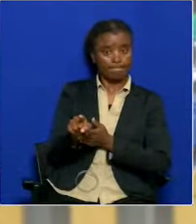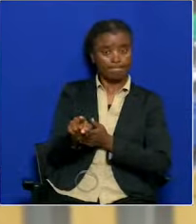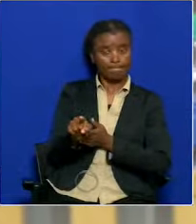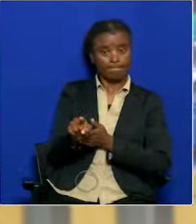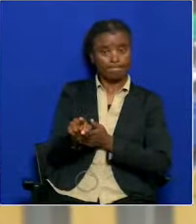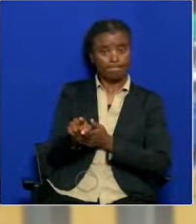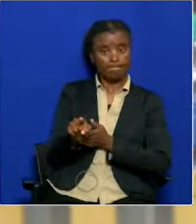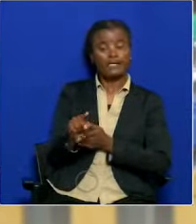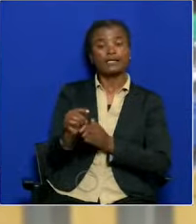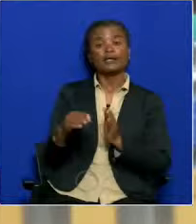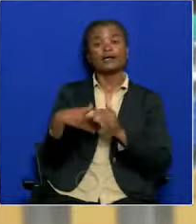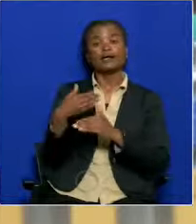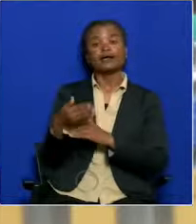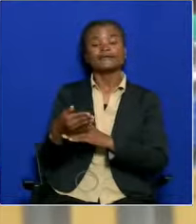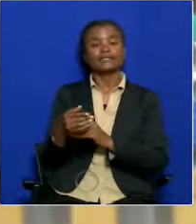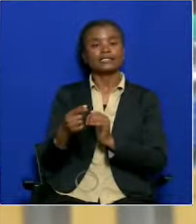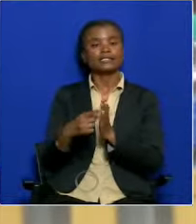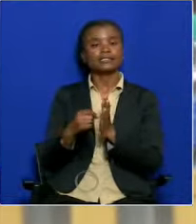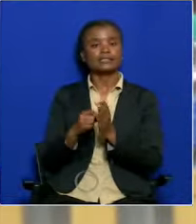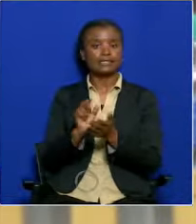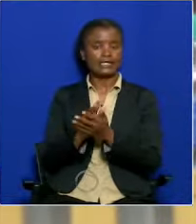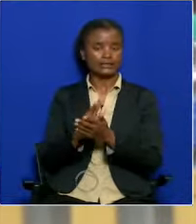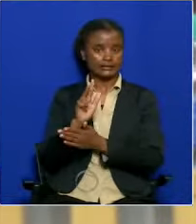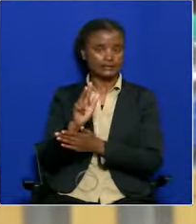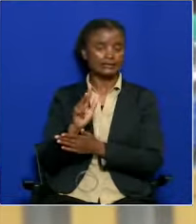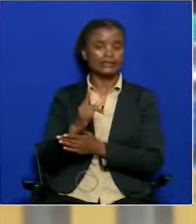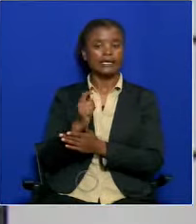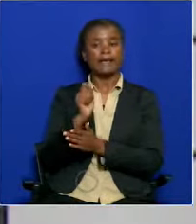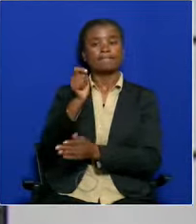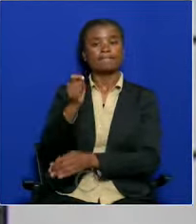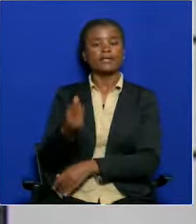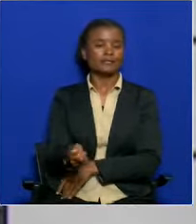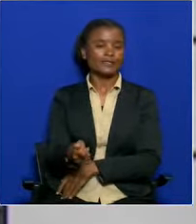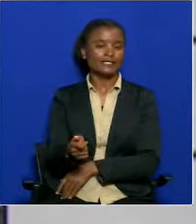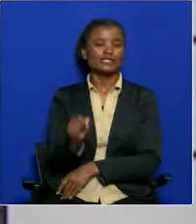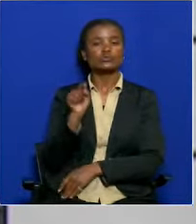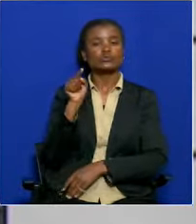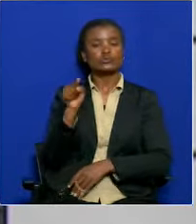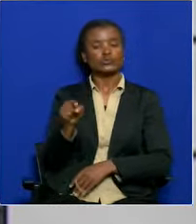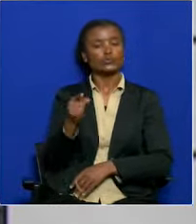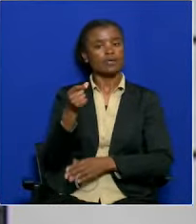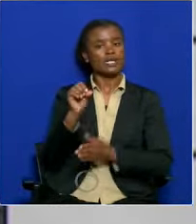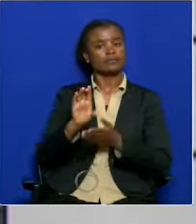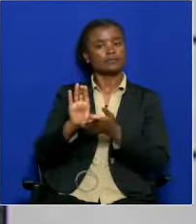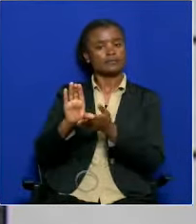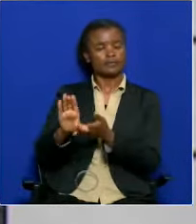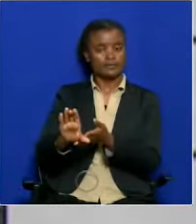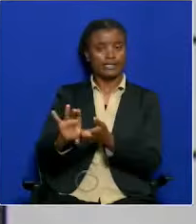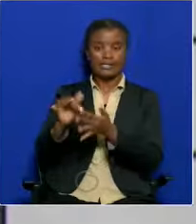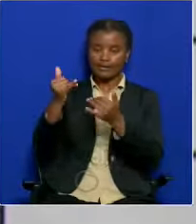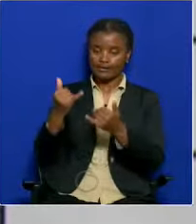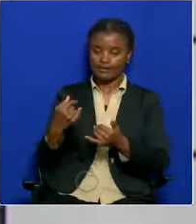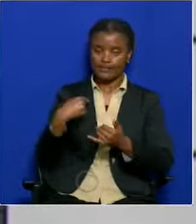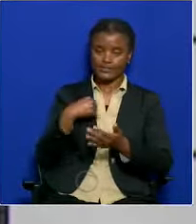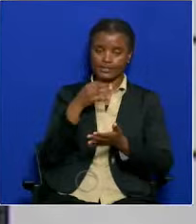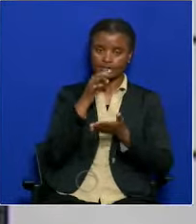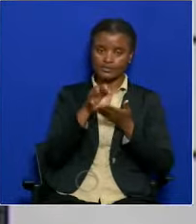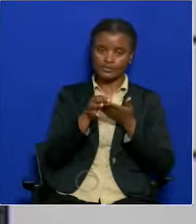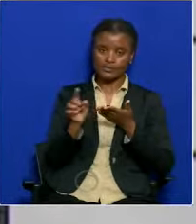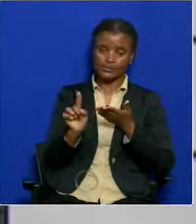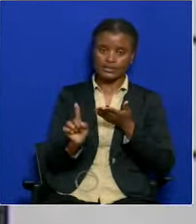he follows it up with payment to you. And what I'm putting to you is, but if you